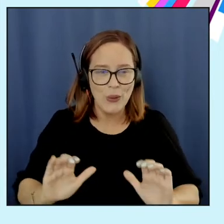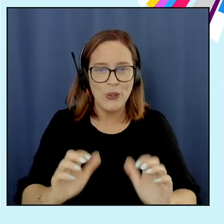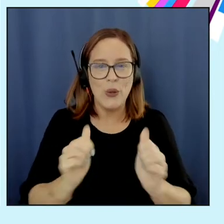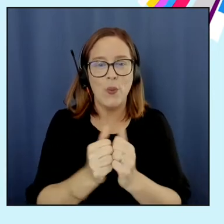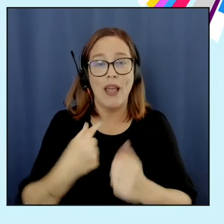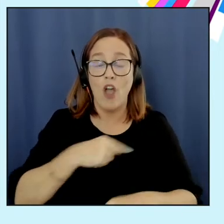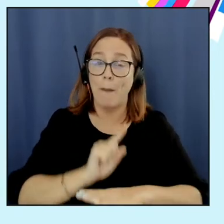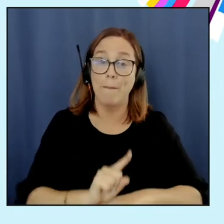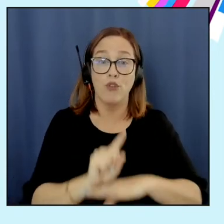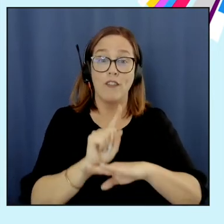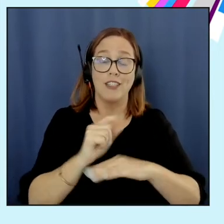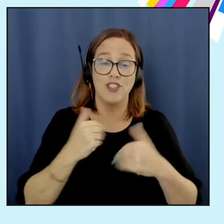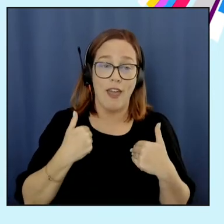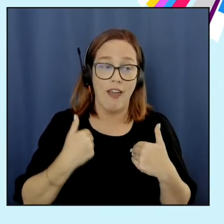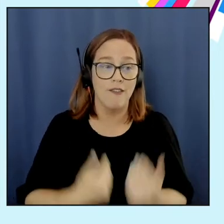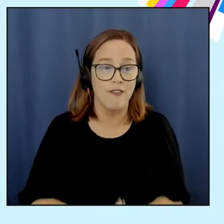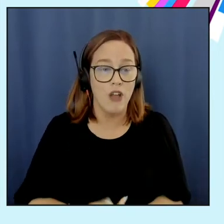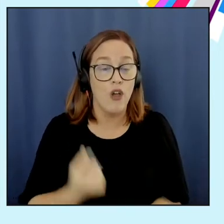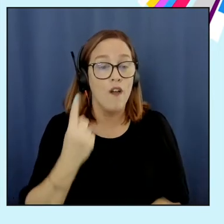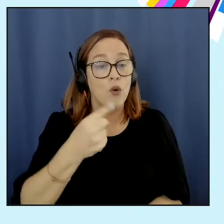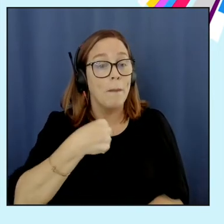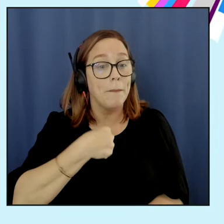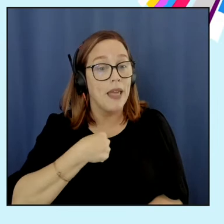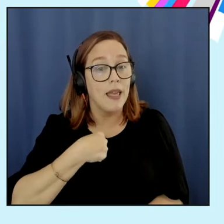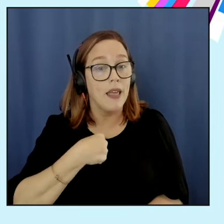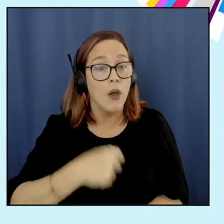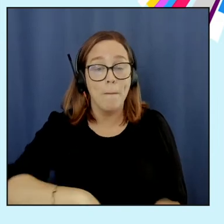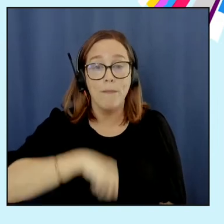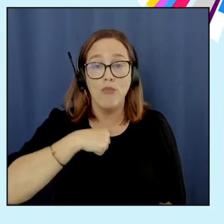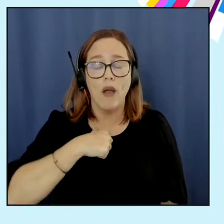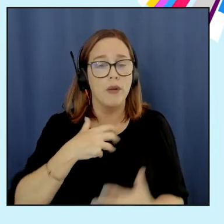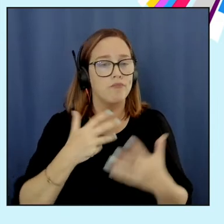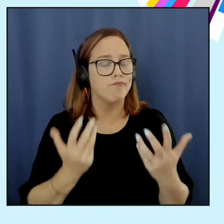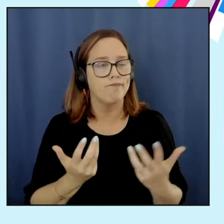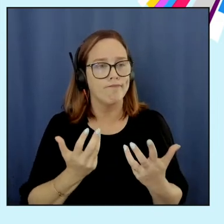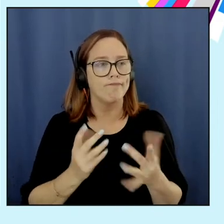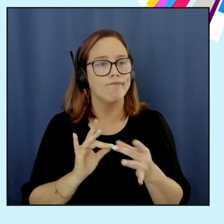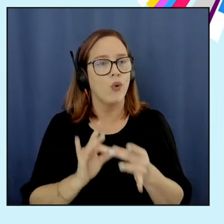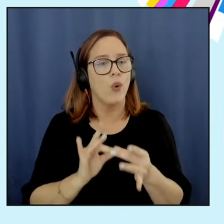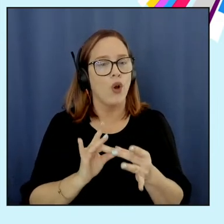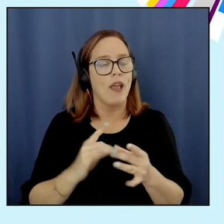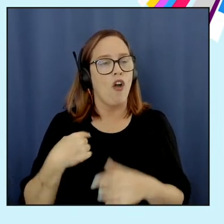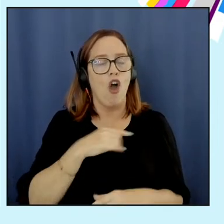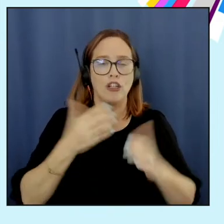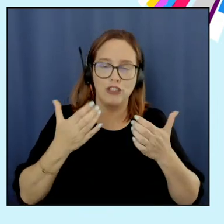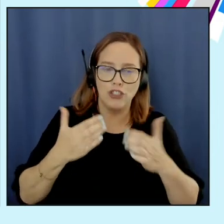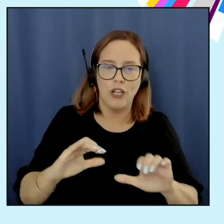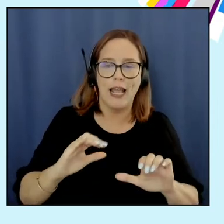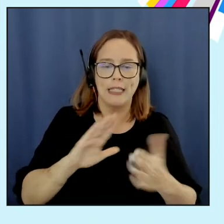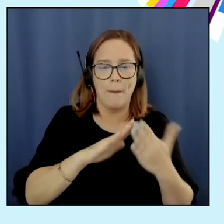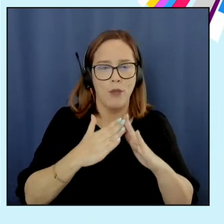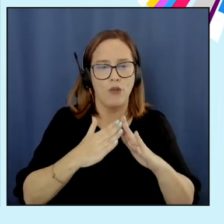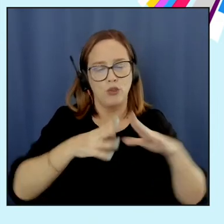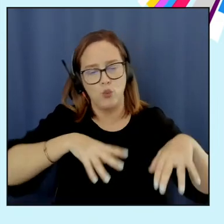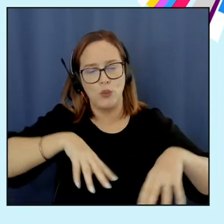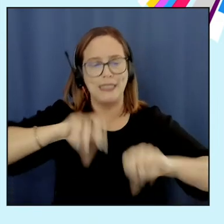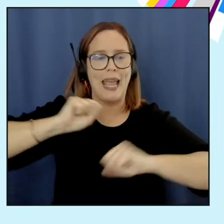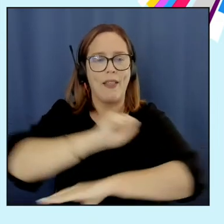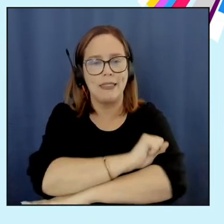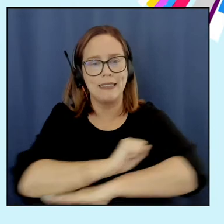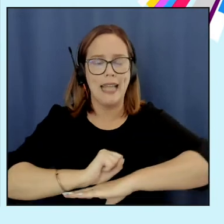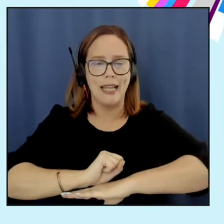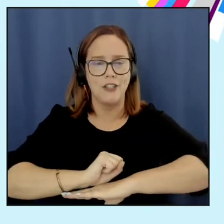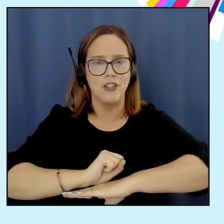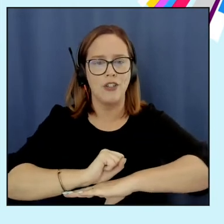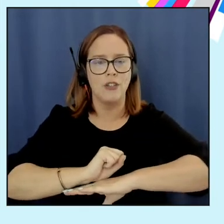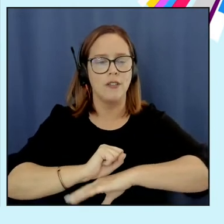have. For me, you know, Pride is about this chance for our community to be able to take the stage, to sort of seize the chance